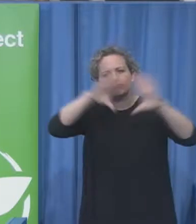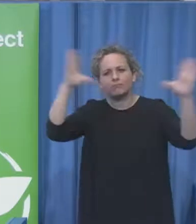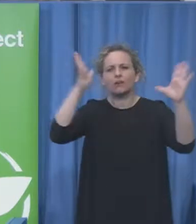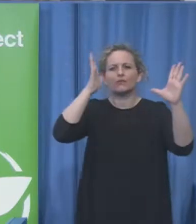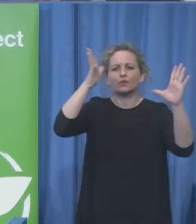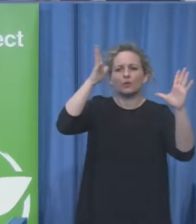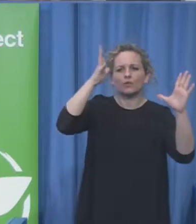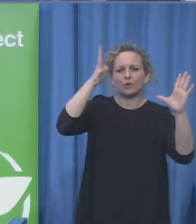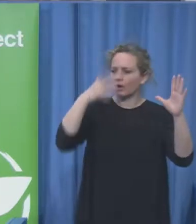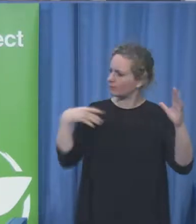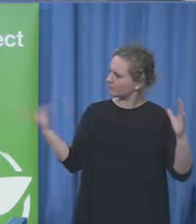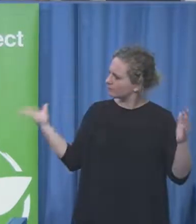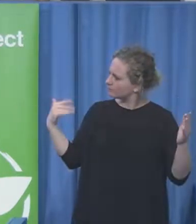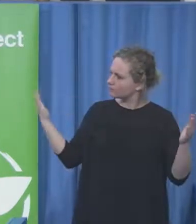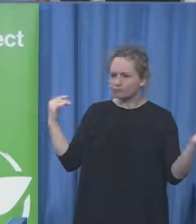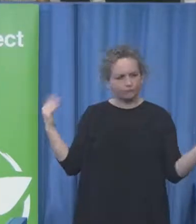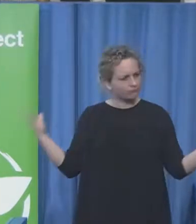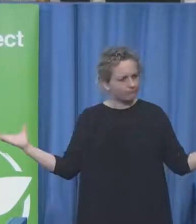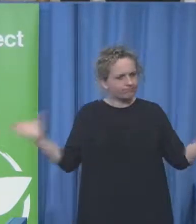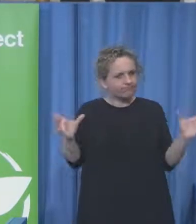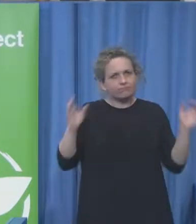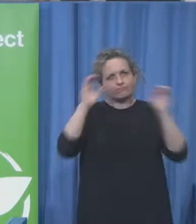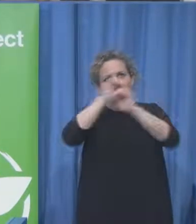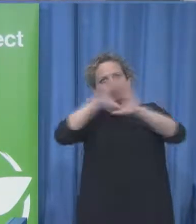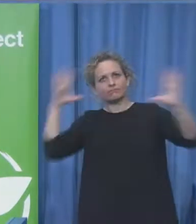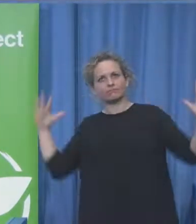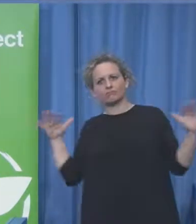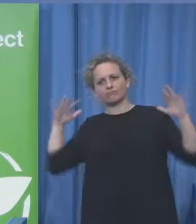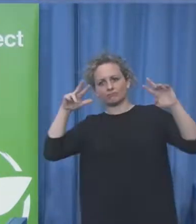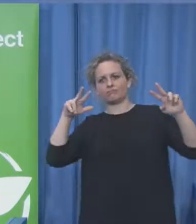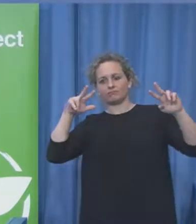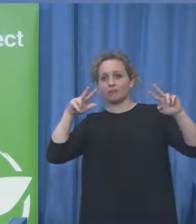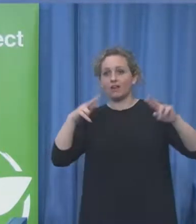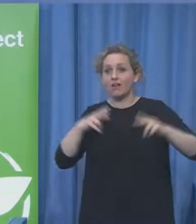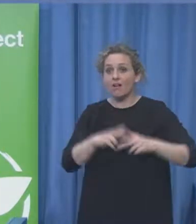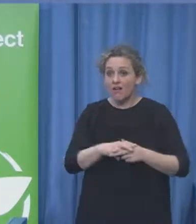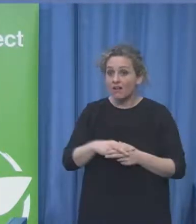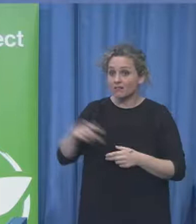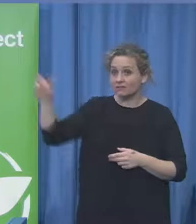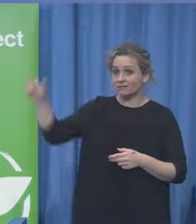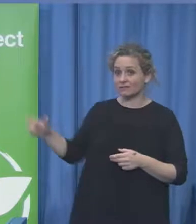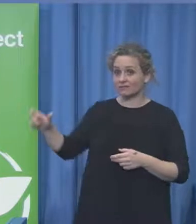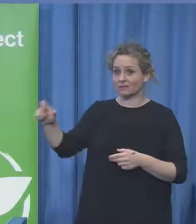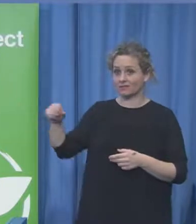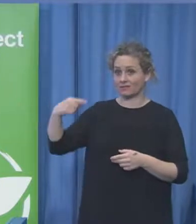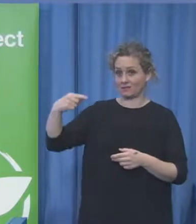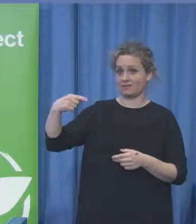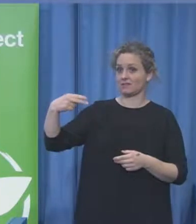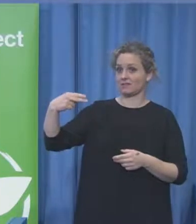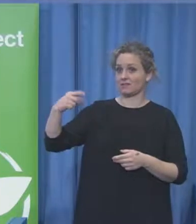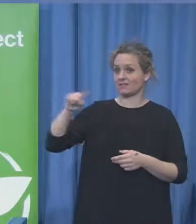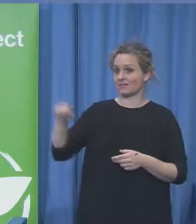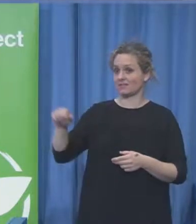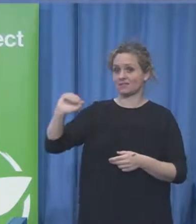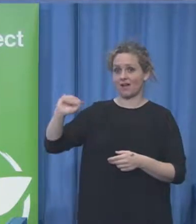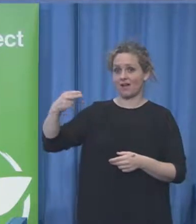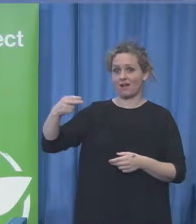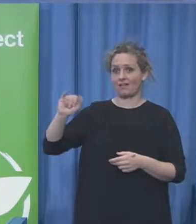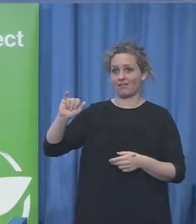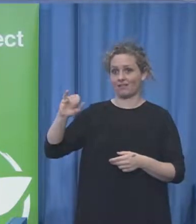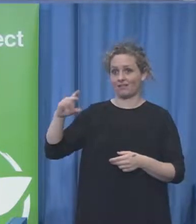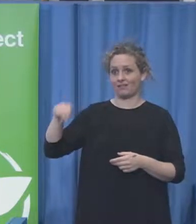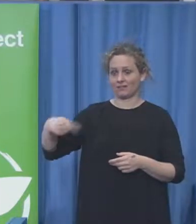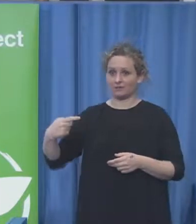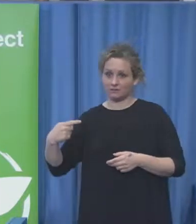To my right, Eric Guozhong ZHANG will start by providing an international organization's